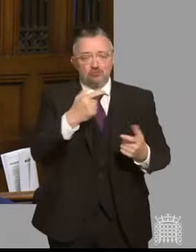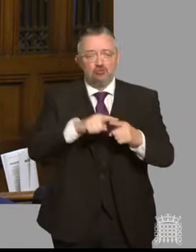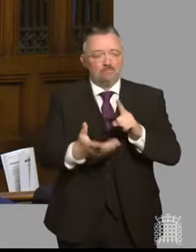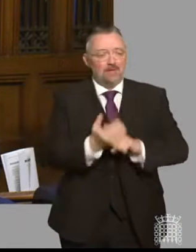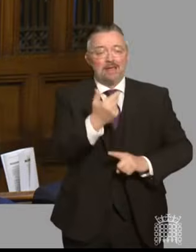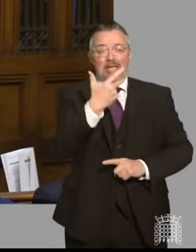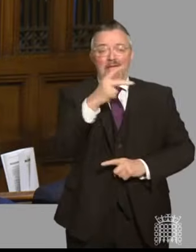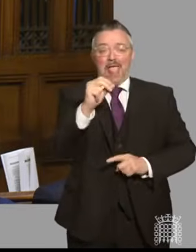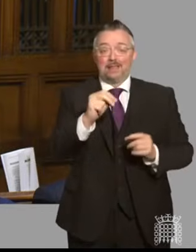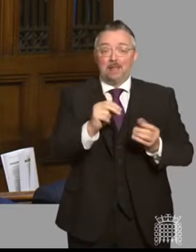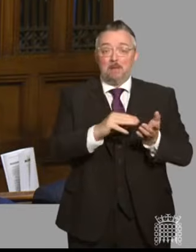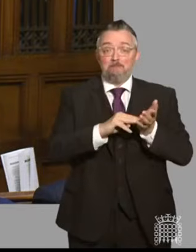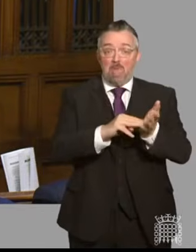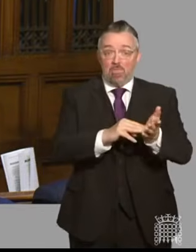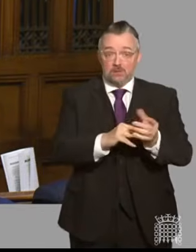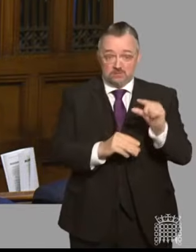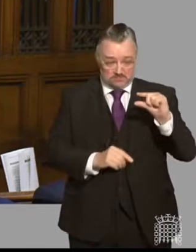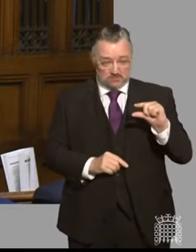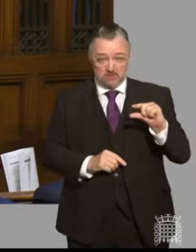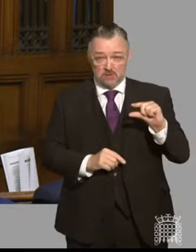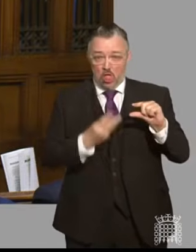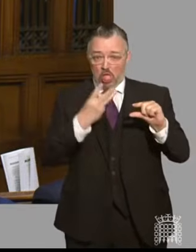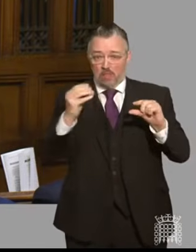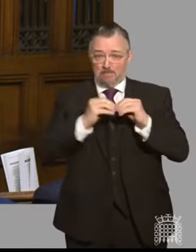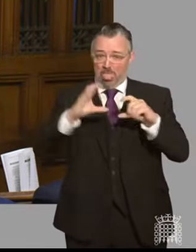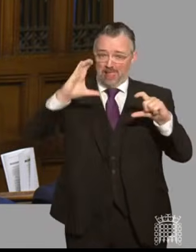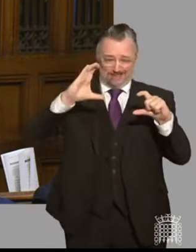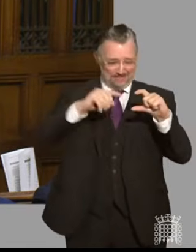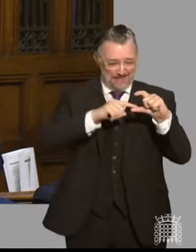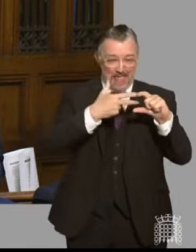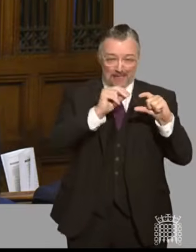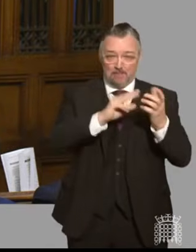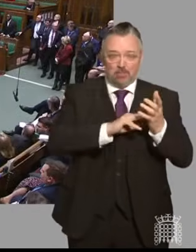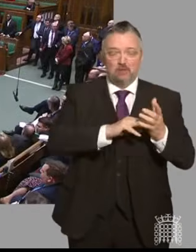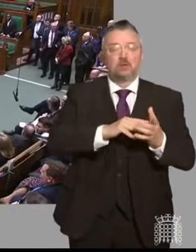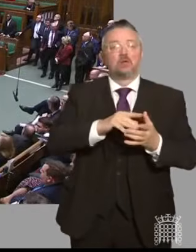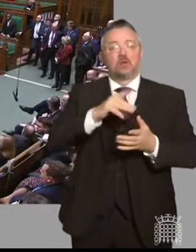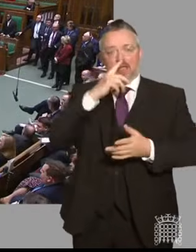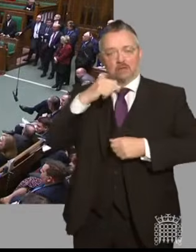into and profitability beyond 2025?